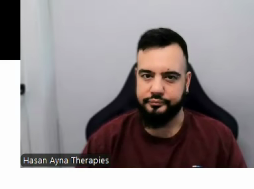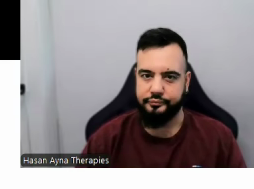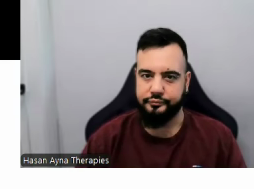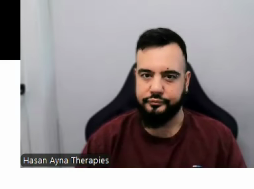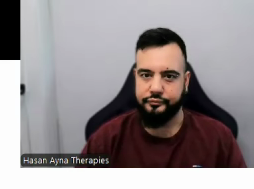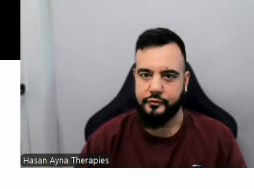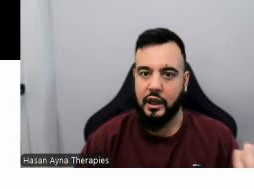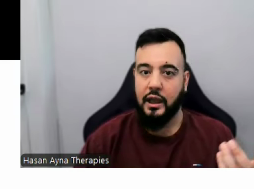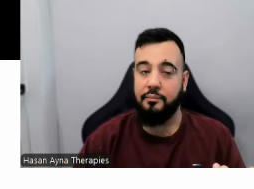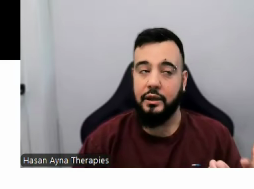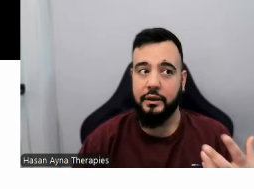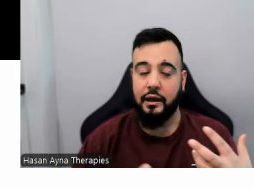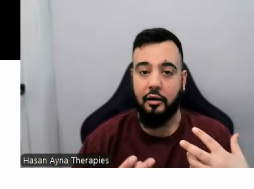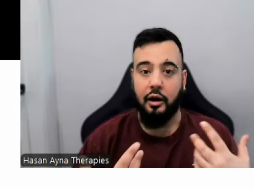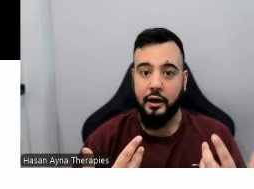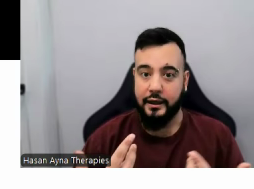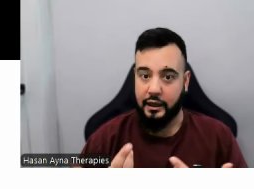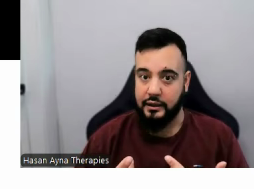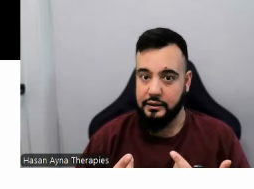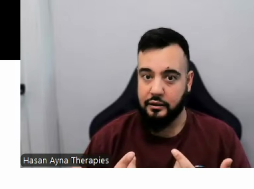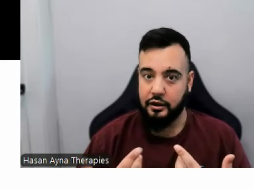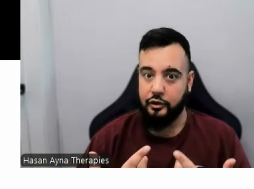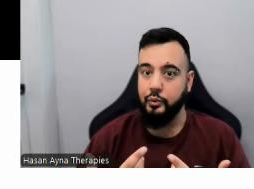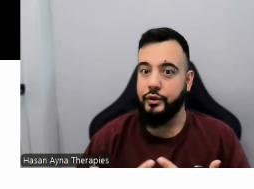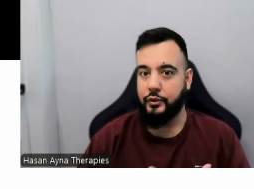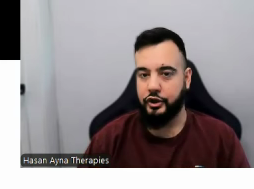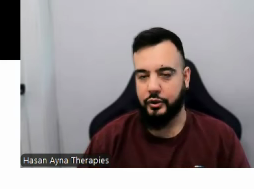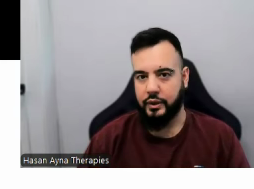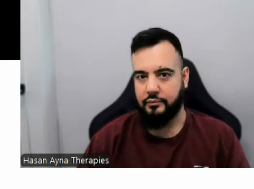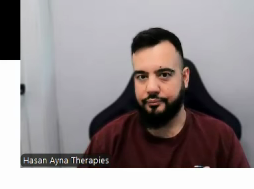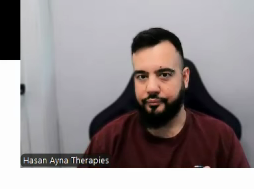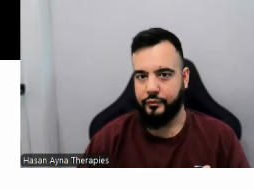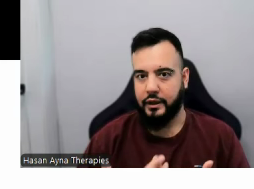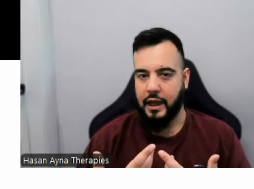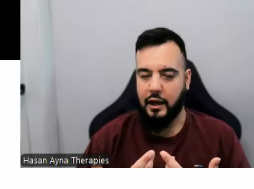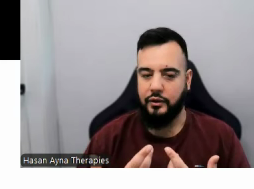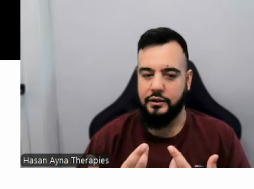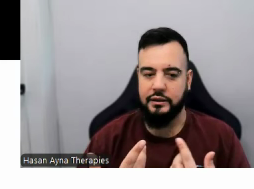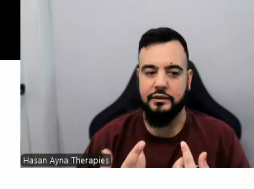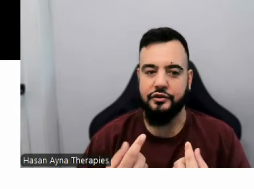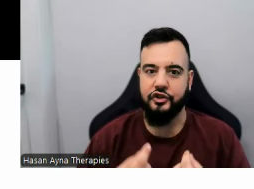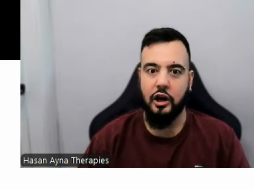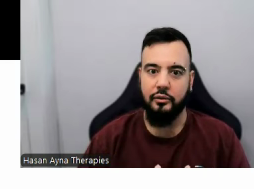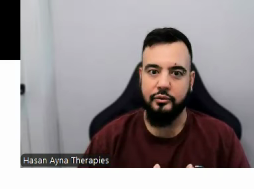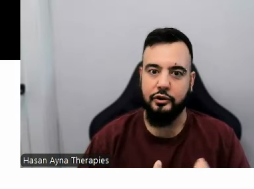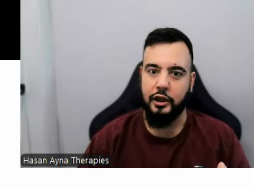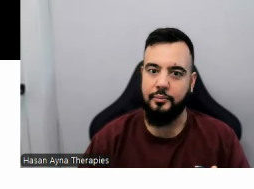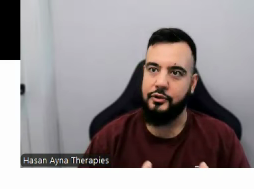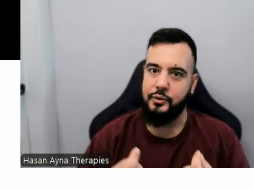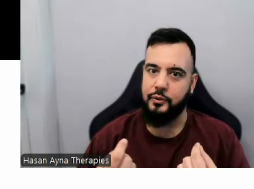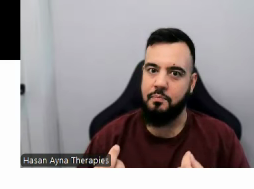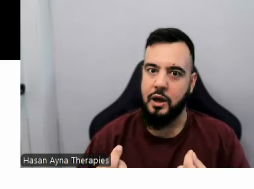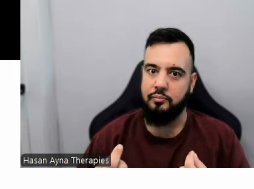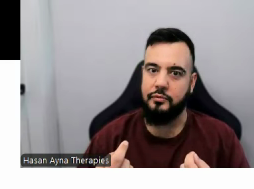child. And maybe our eye gaze can also show that. How does this child look